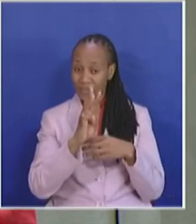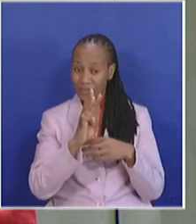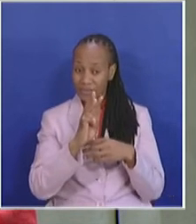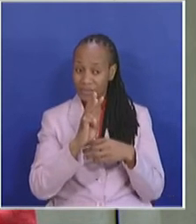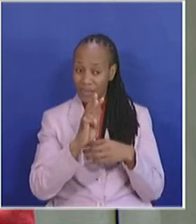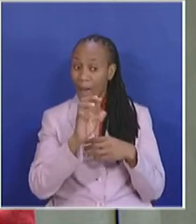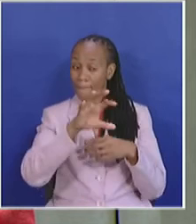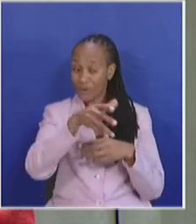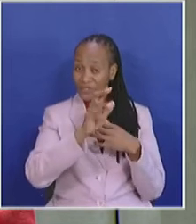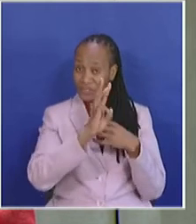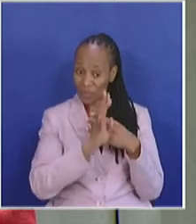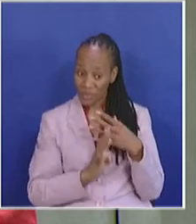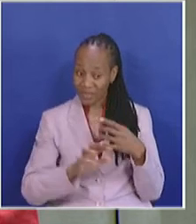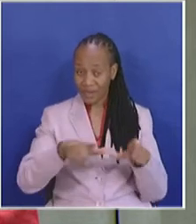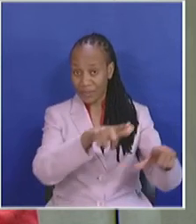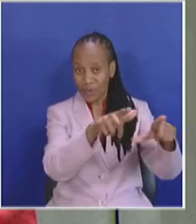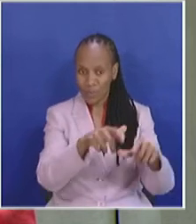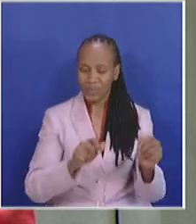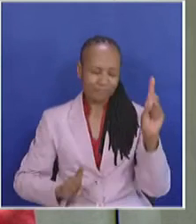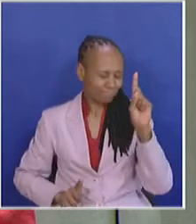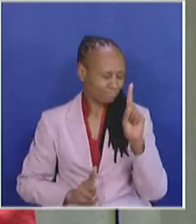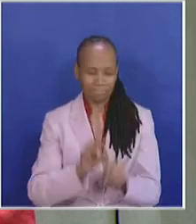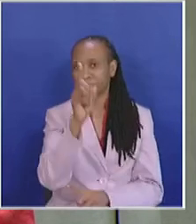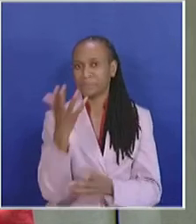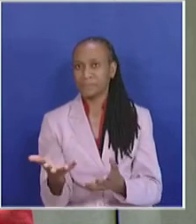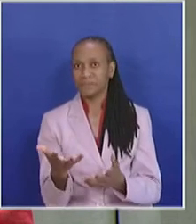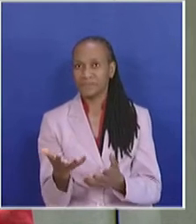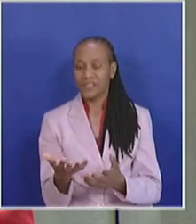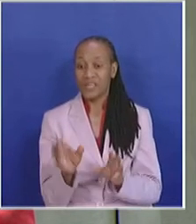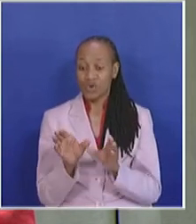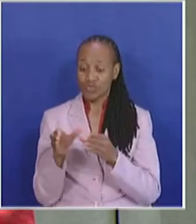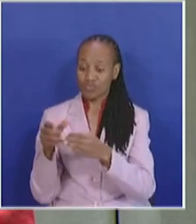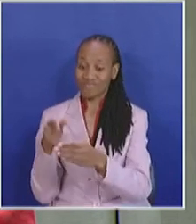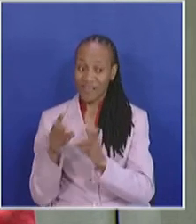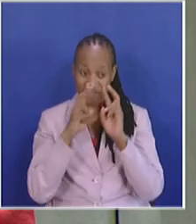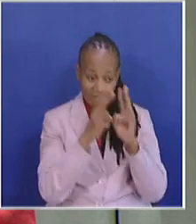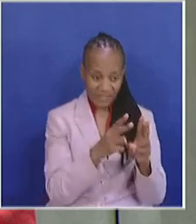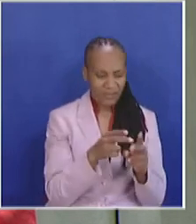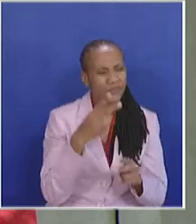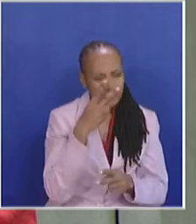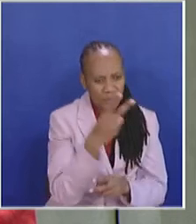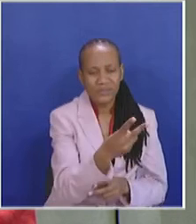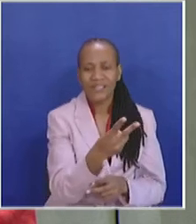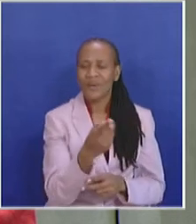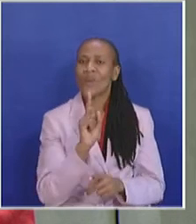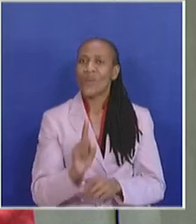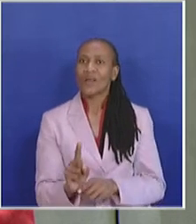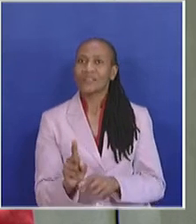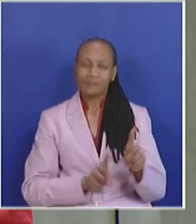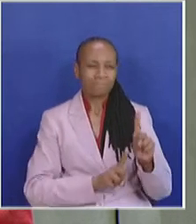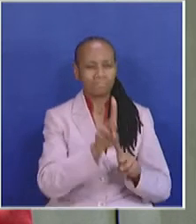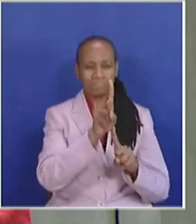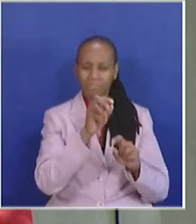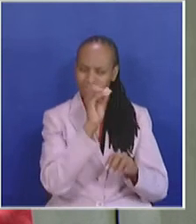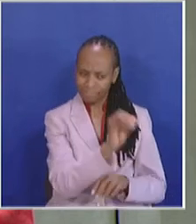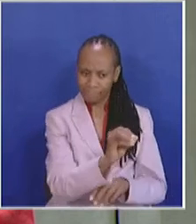an overwhelming success. It gave the delegates an opportunity to see for themselves the success and challenges